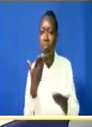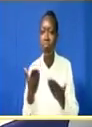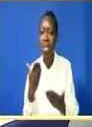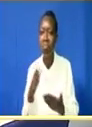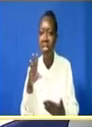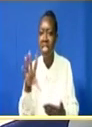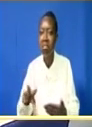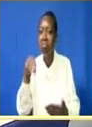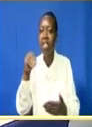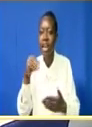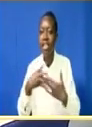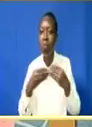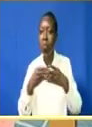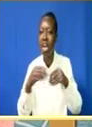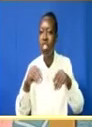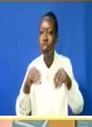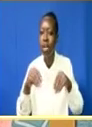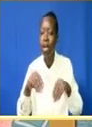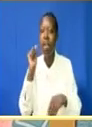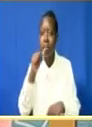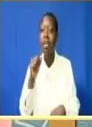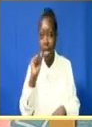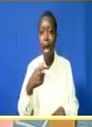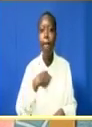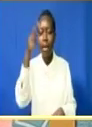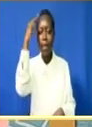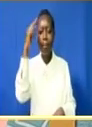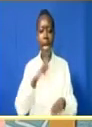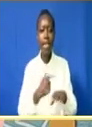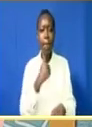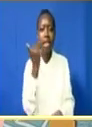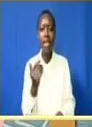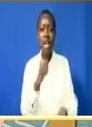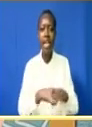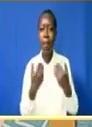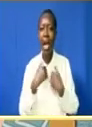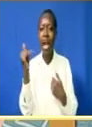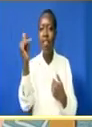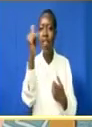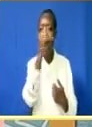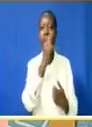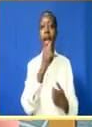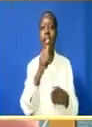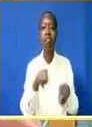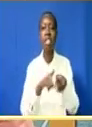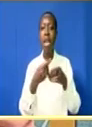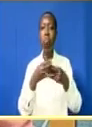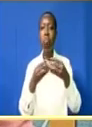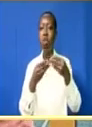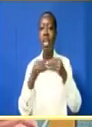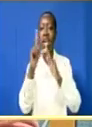Yes, I have. Mm-hmm. I remember when I was a kid, during when we used to have arts and crafts. Okay.